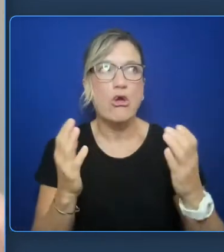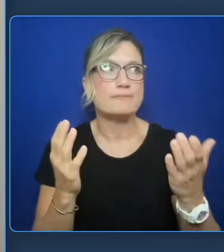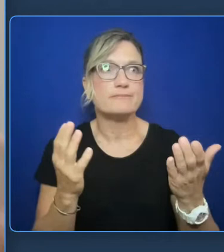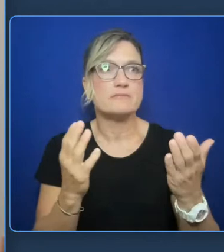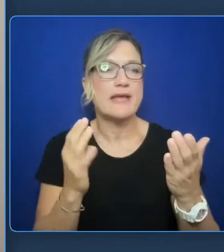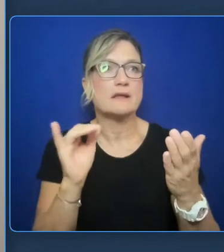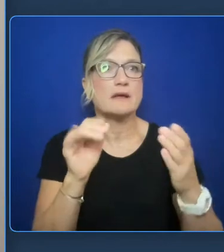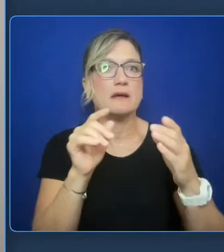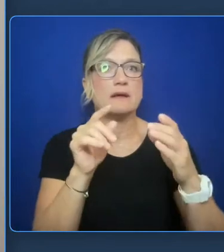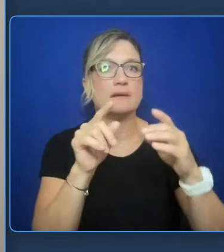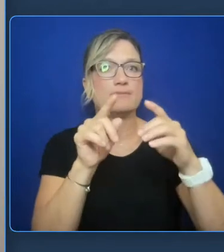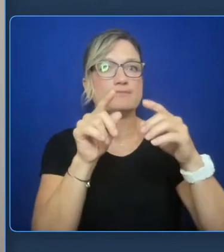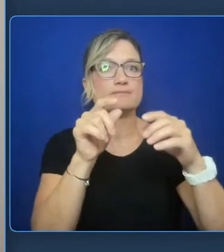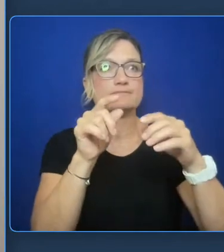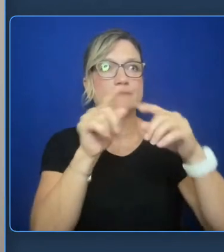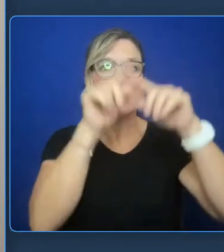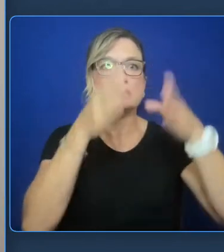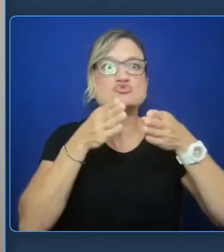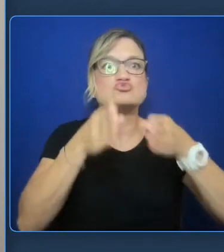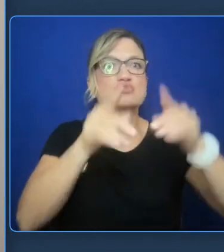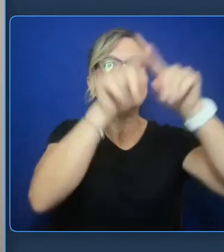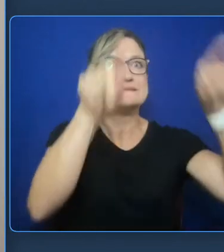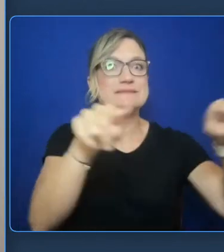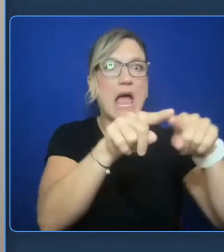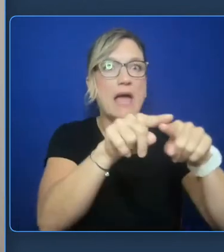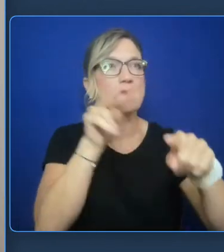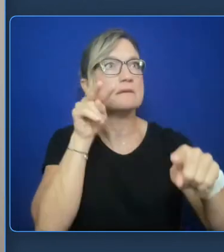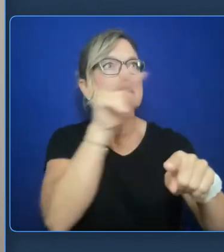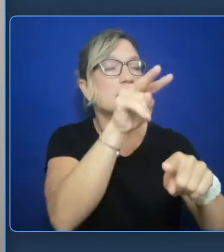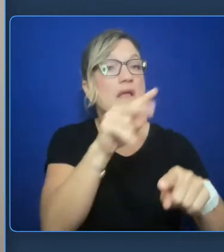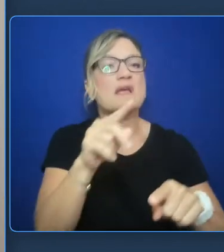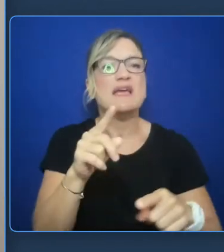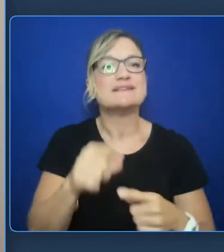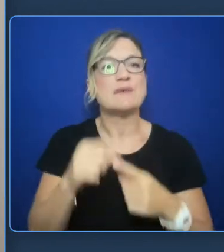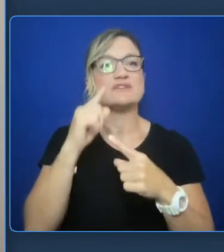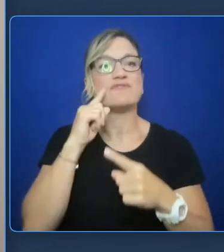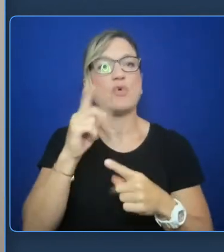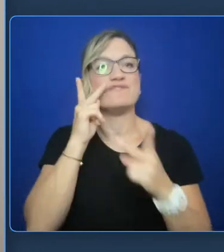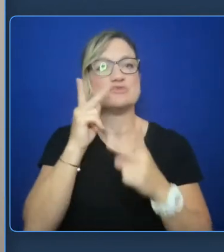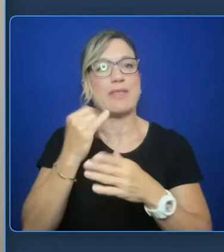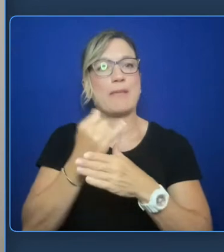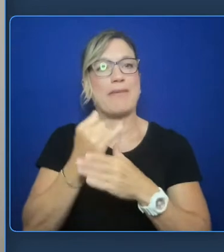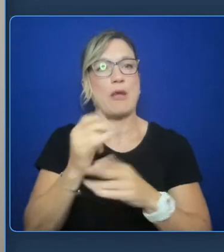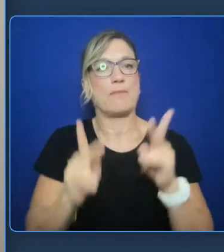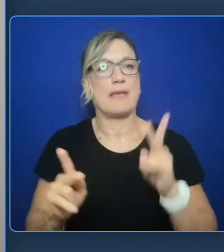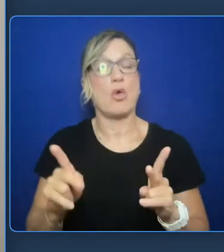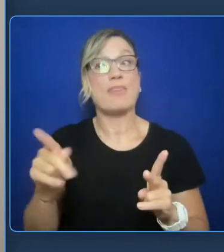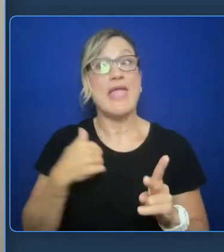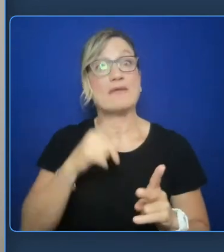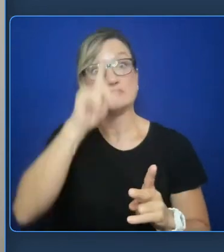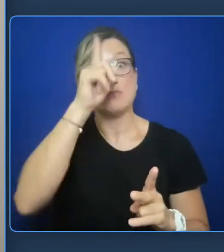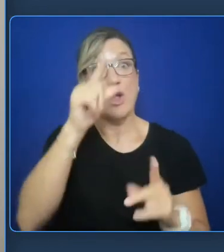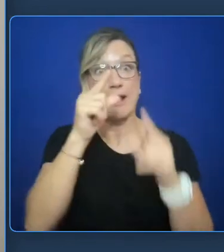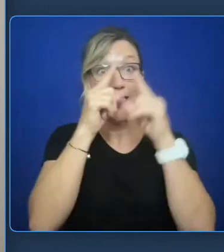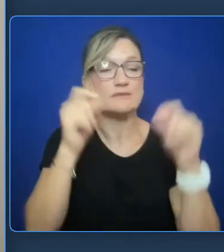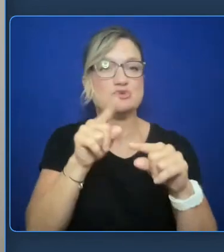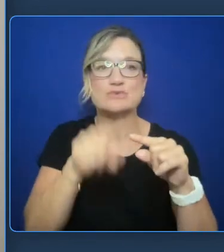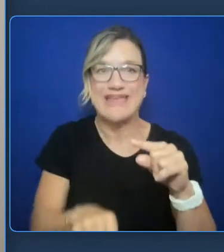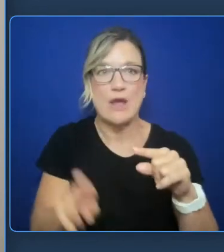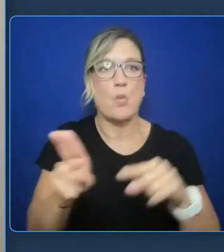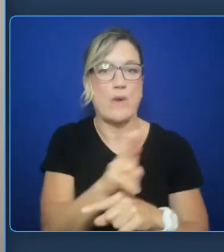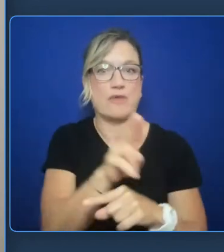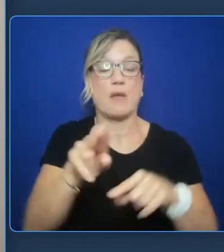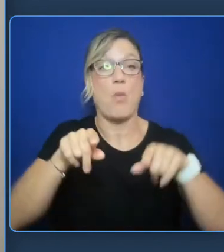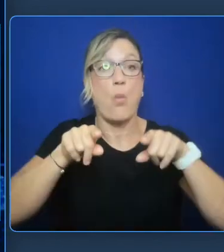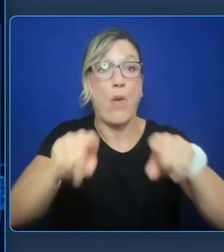on a street sign or something, particularly for the visually impaired? Right now, yeah, they have smart glasses, but you are not permitted to wear them if